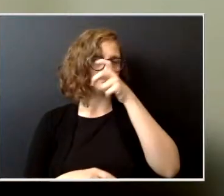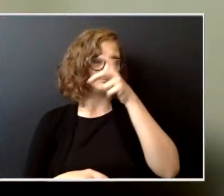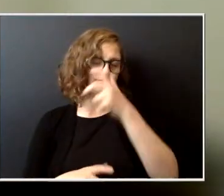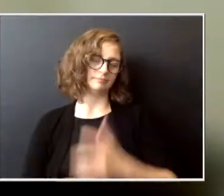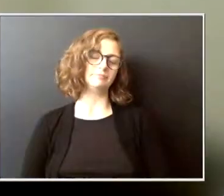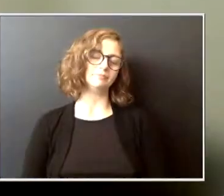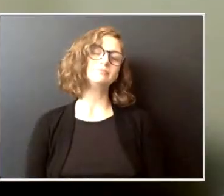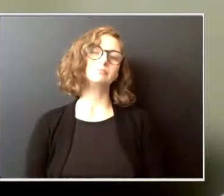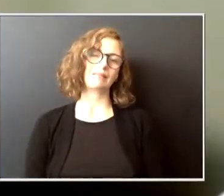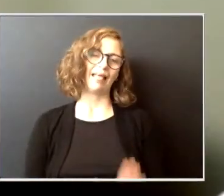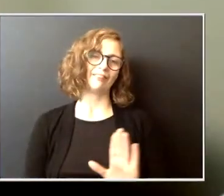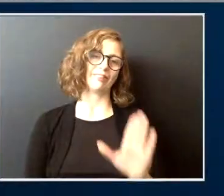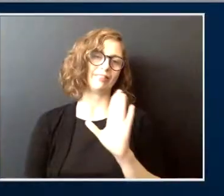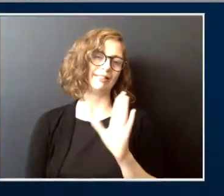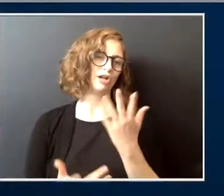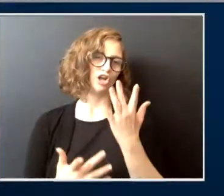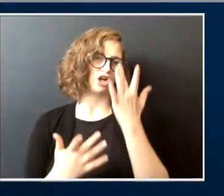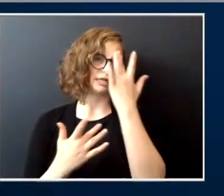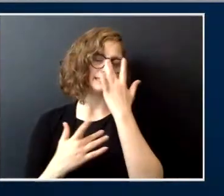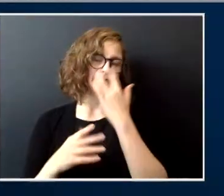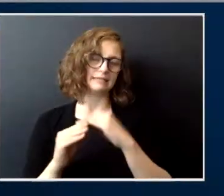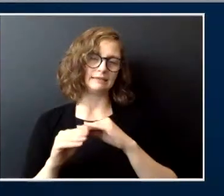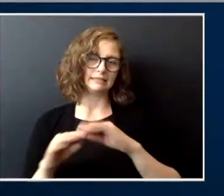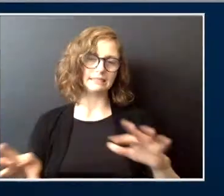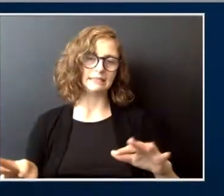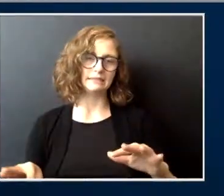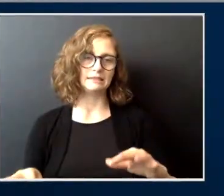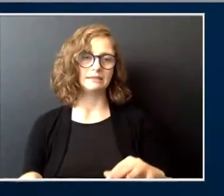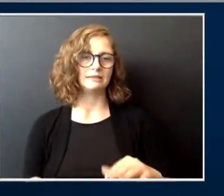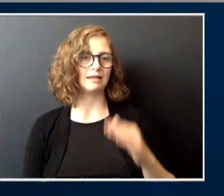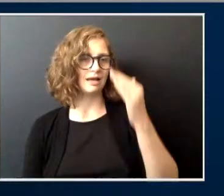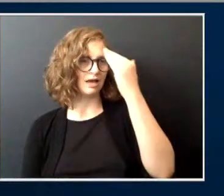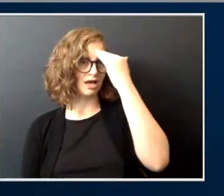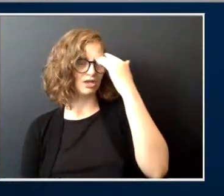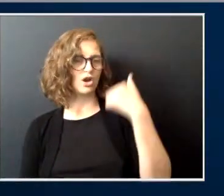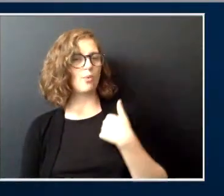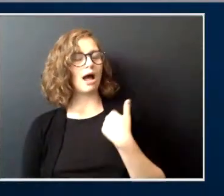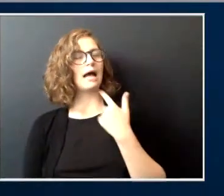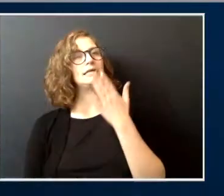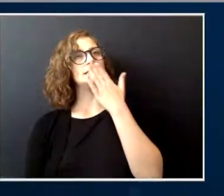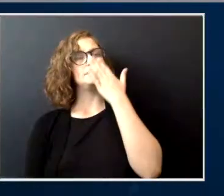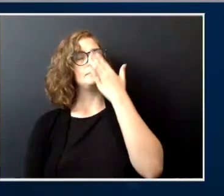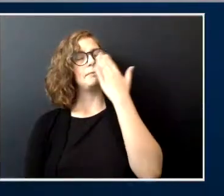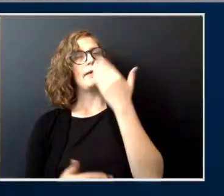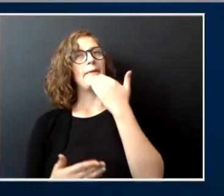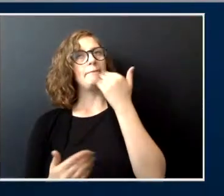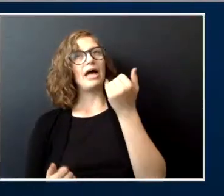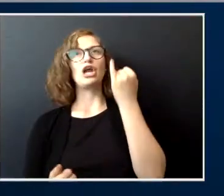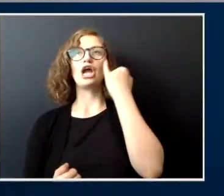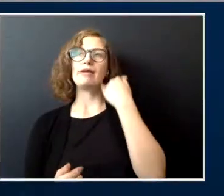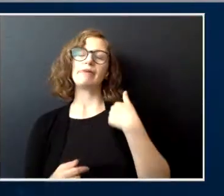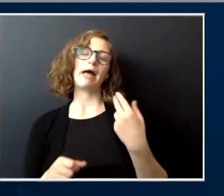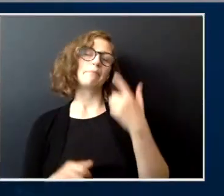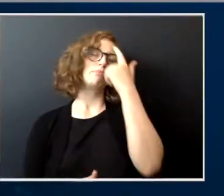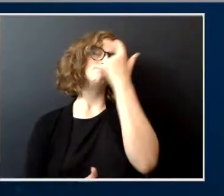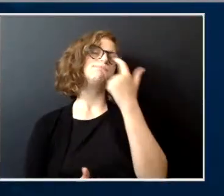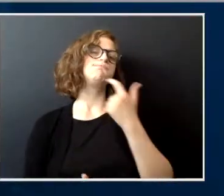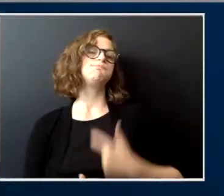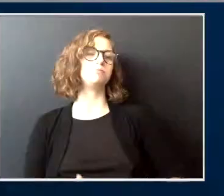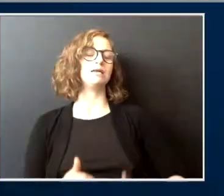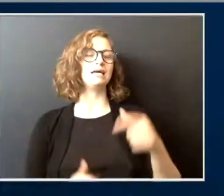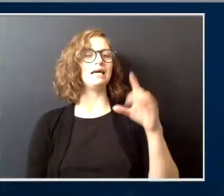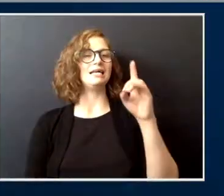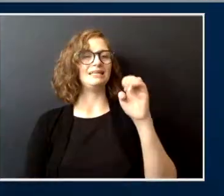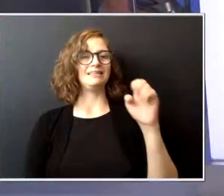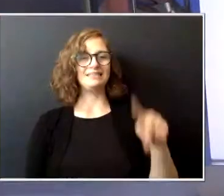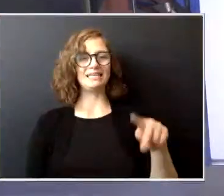insects can harbor. I know I always smell better with deep woods off around me, and so that's what I keep doing. I'm just going to look really quickly at our plastic steams. You're not